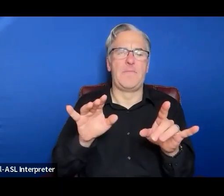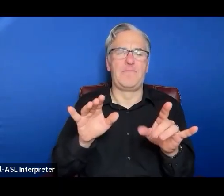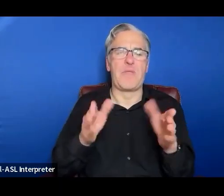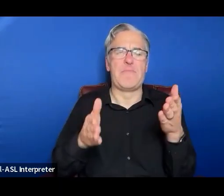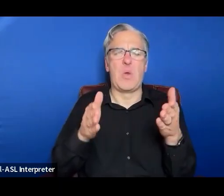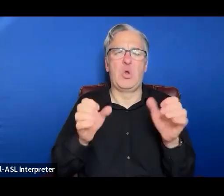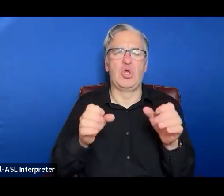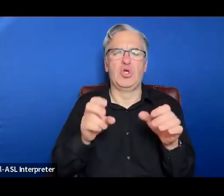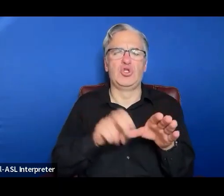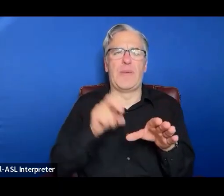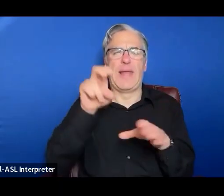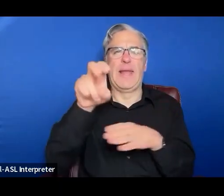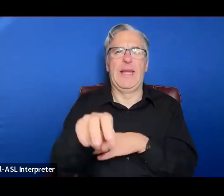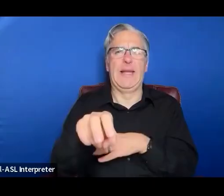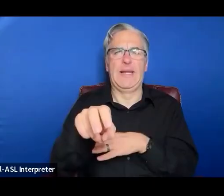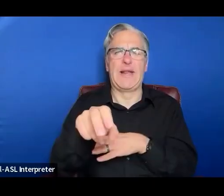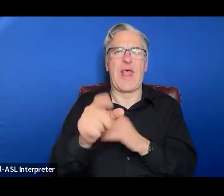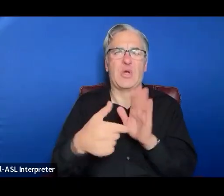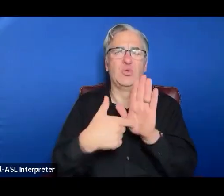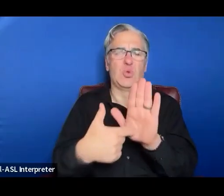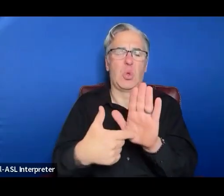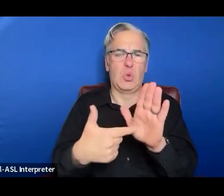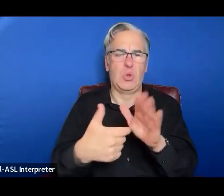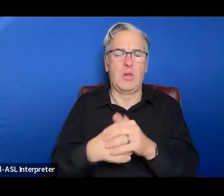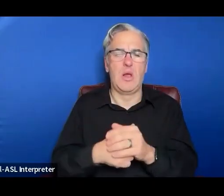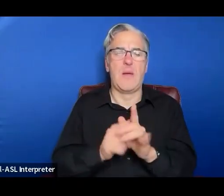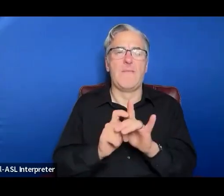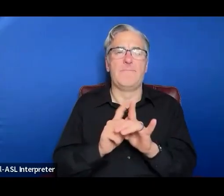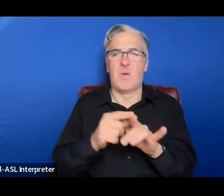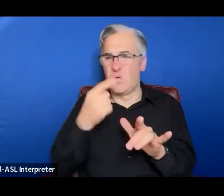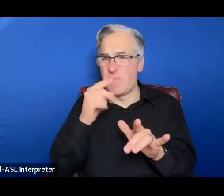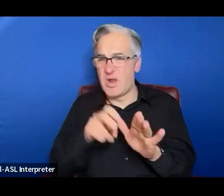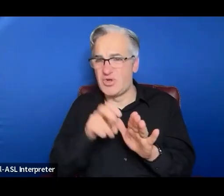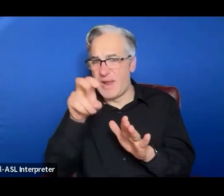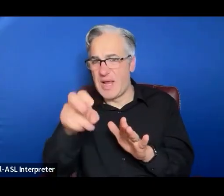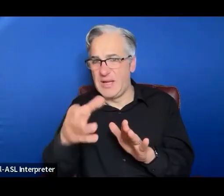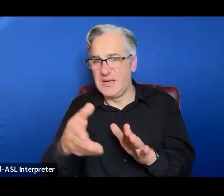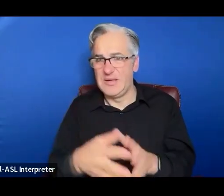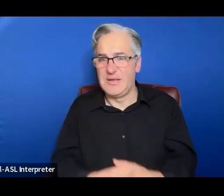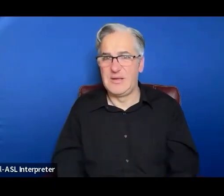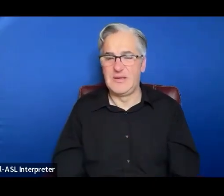maybe we can jump ahead and I can show you. Linnell, would you mind jumping ahead?